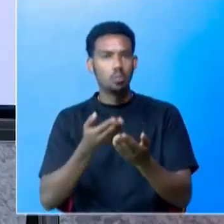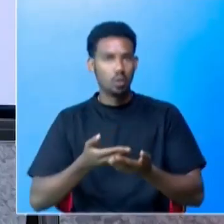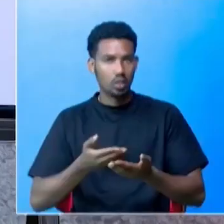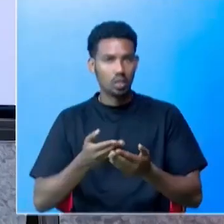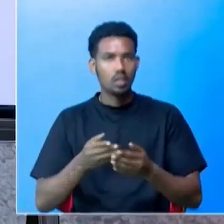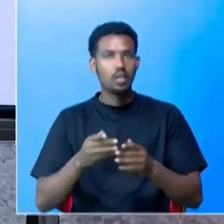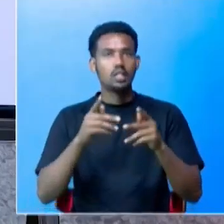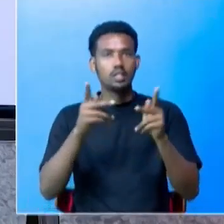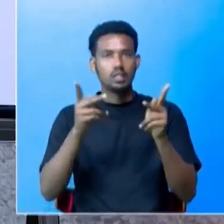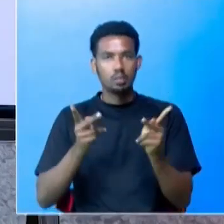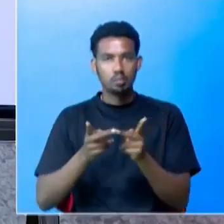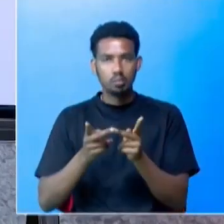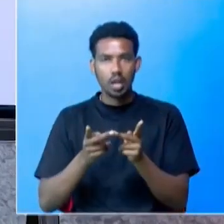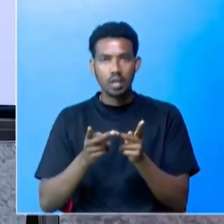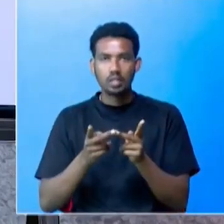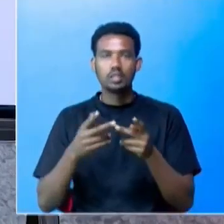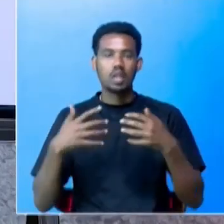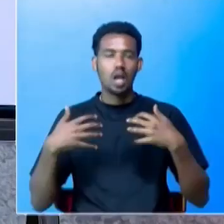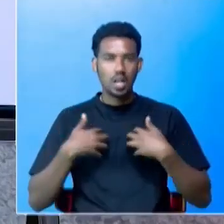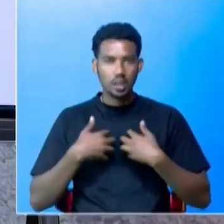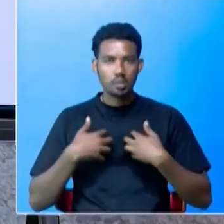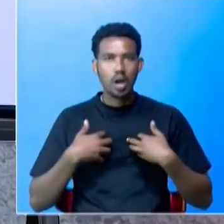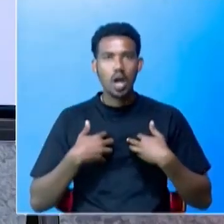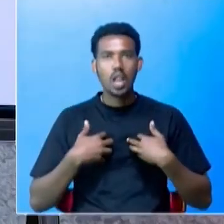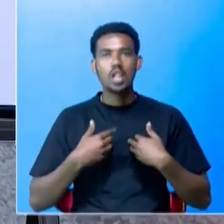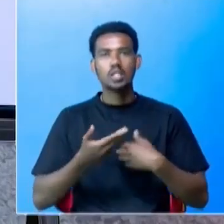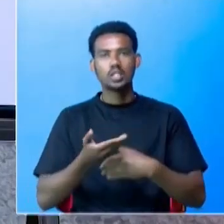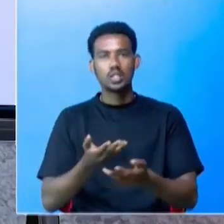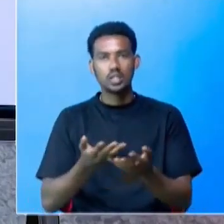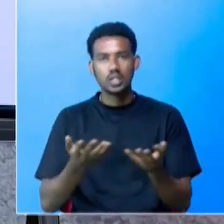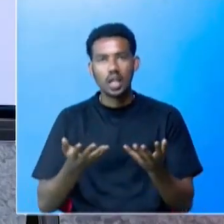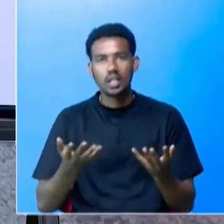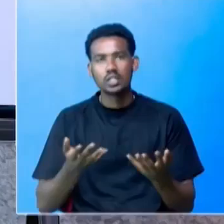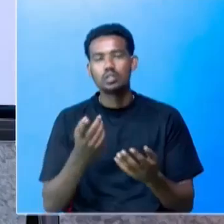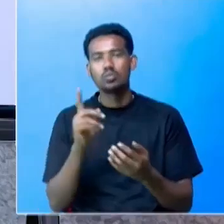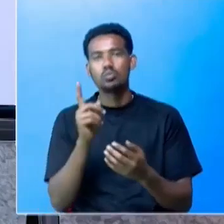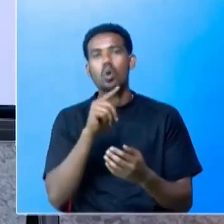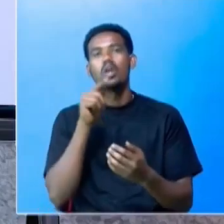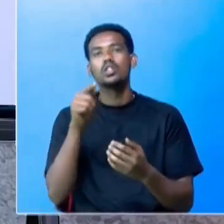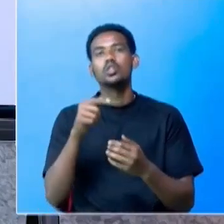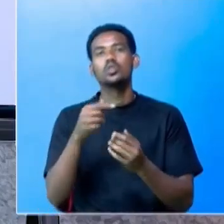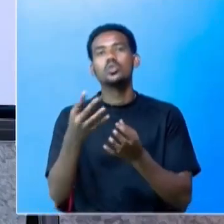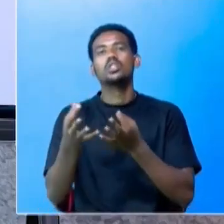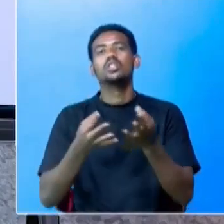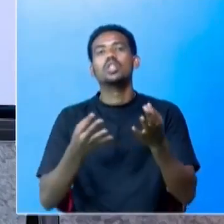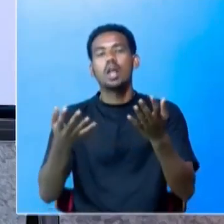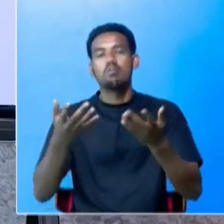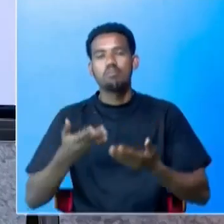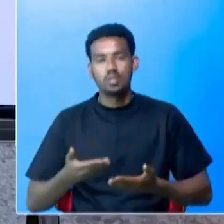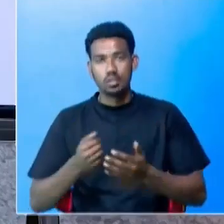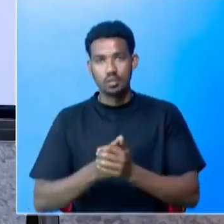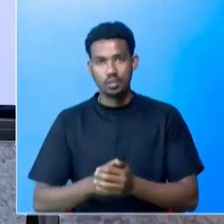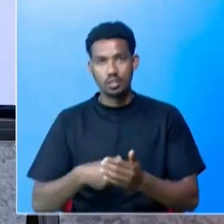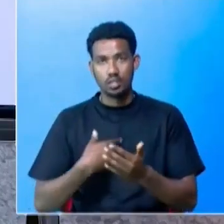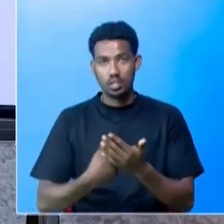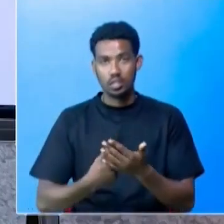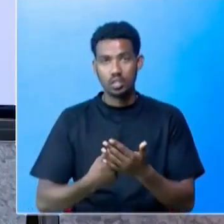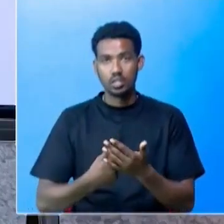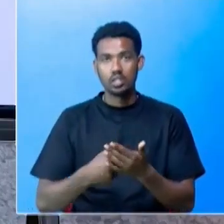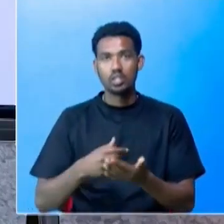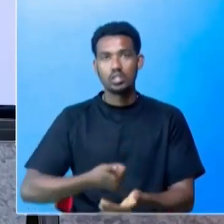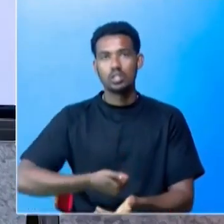the place, the animal, the thing, what you are going to describe. This is the aim of